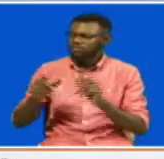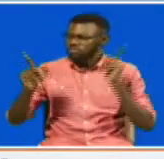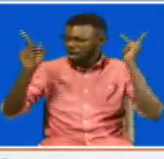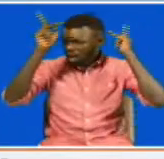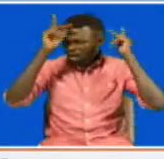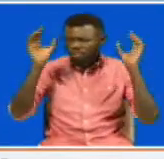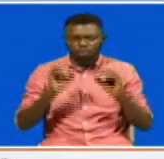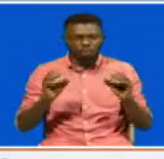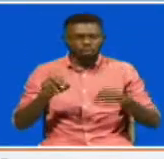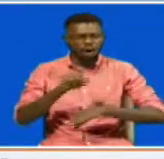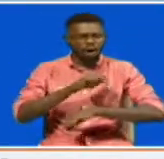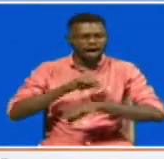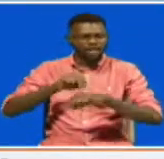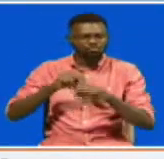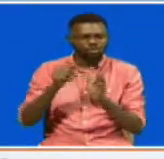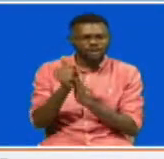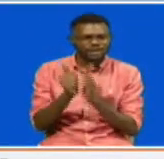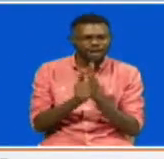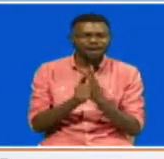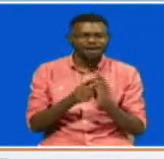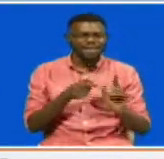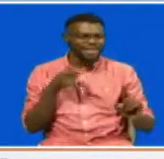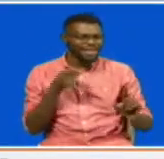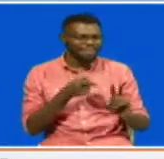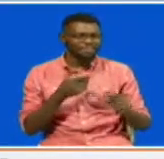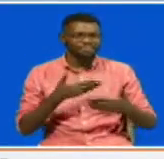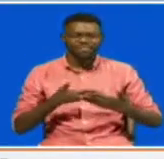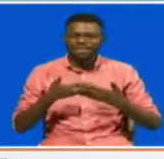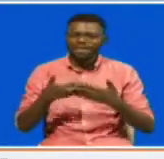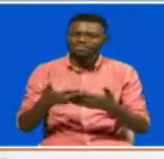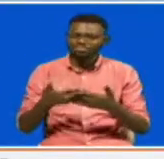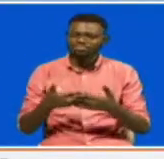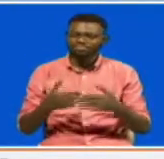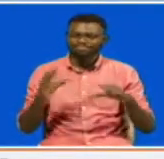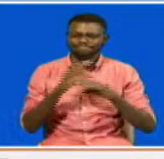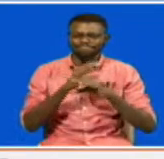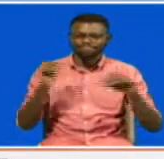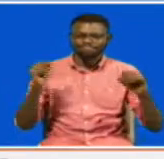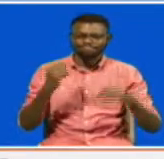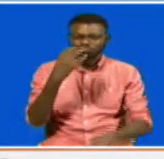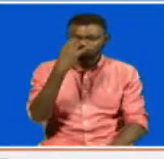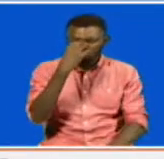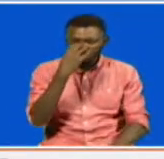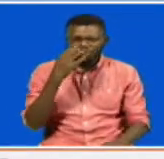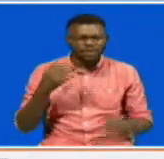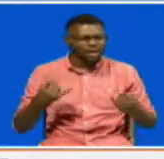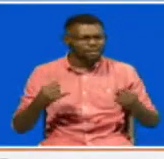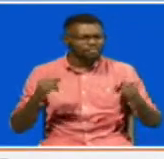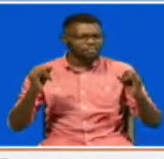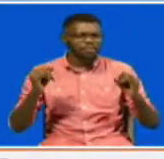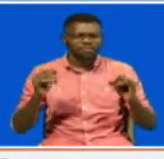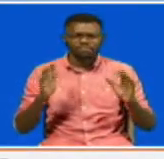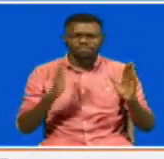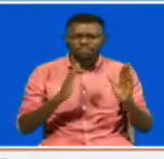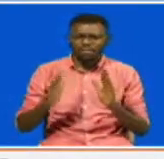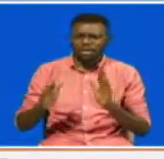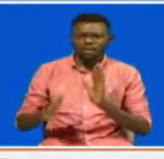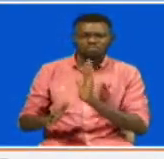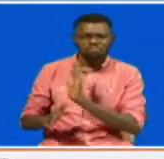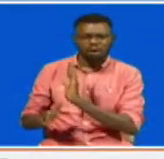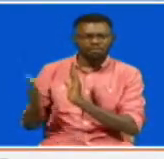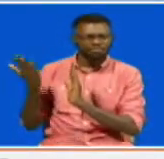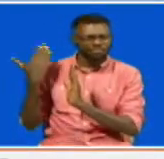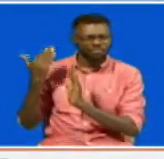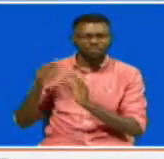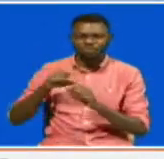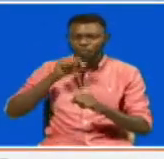a national agenda which is meant to help His Excellency President William Samoei Ruto implement his plan as promised during